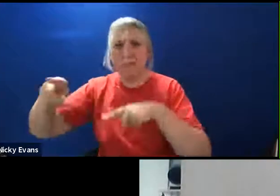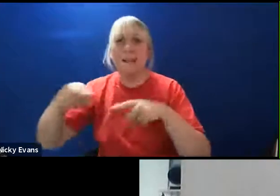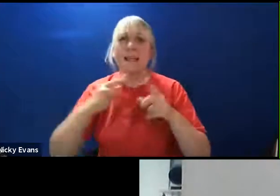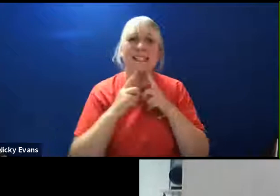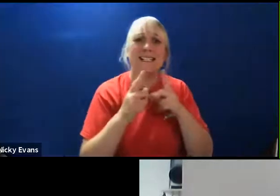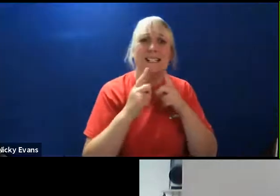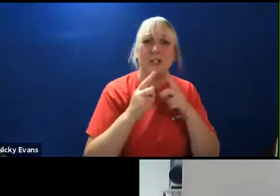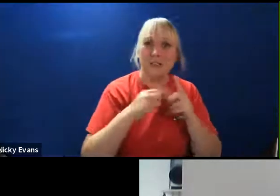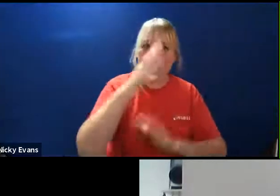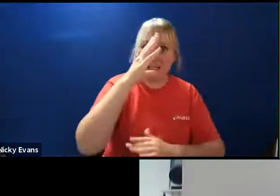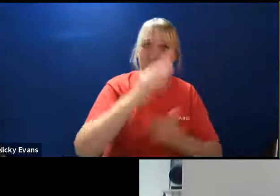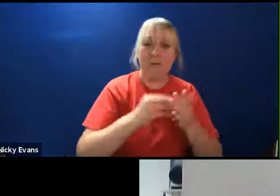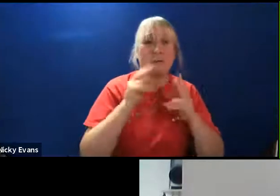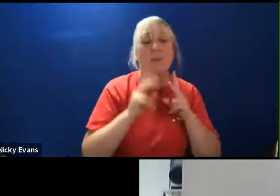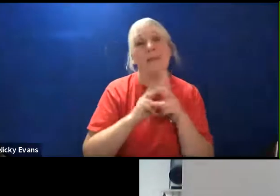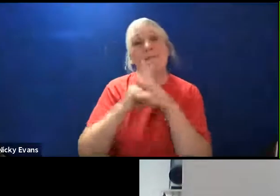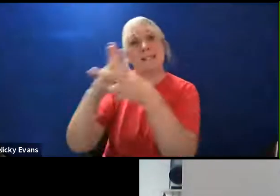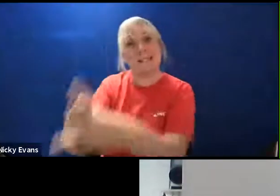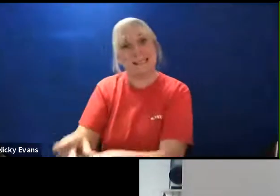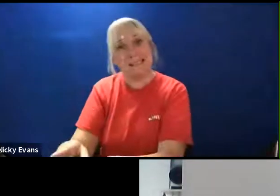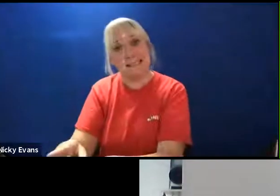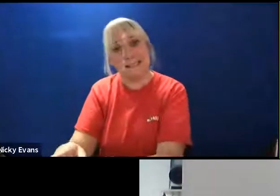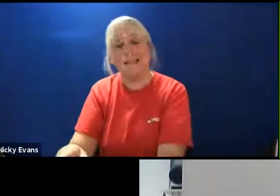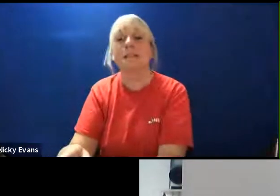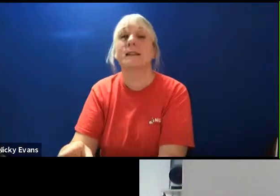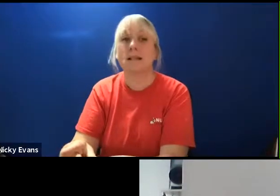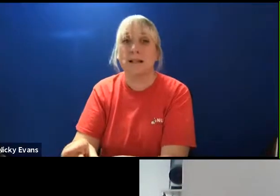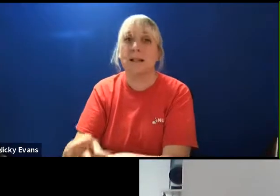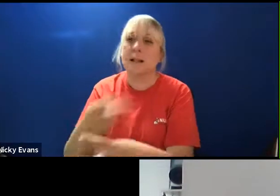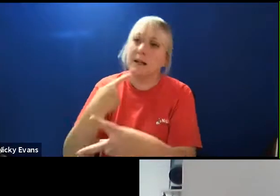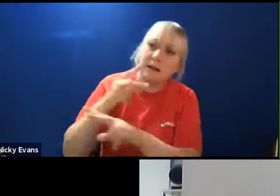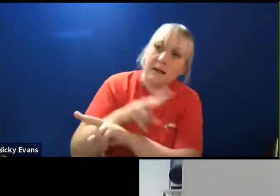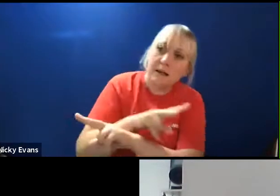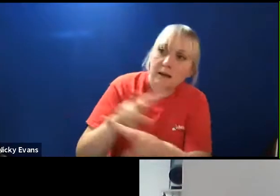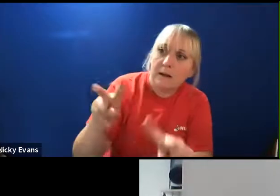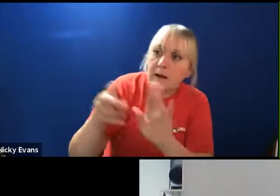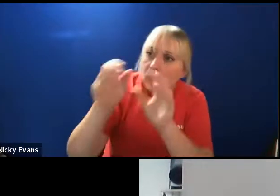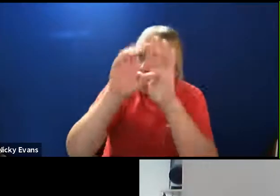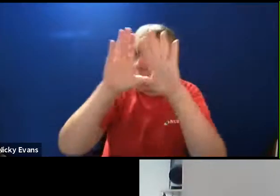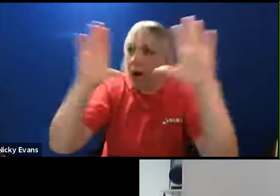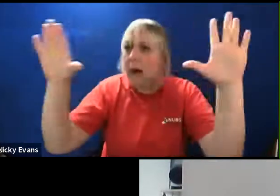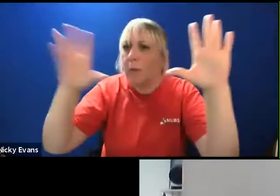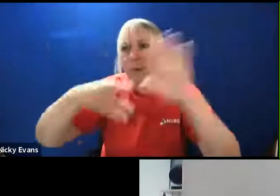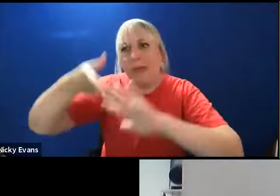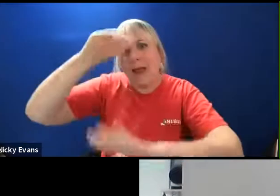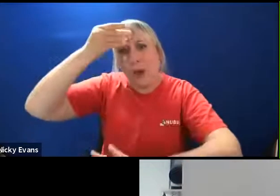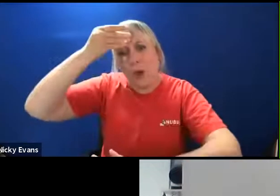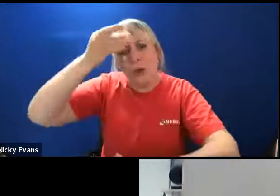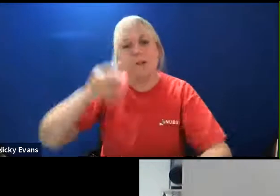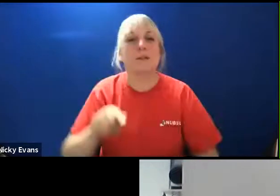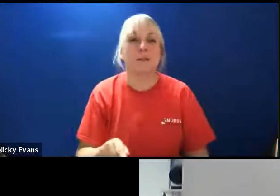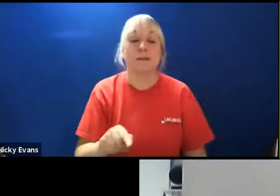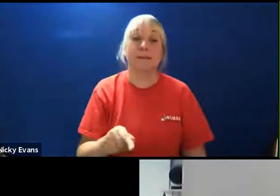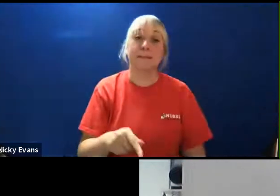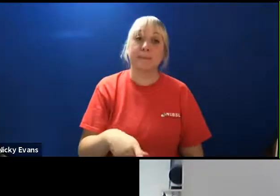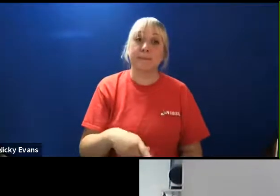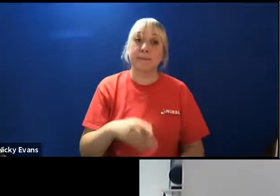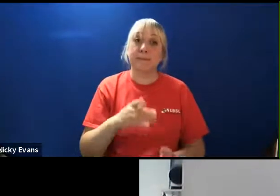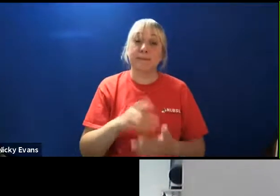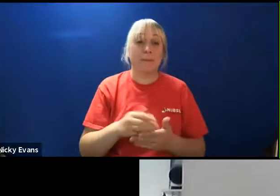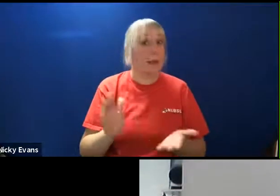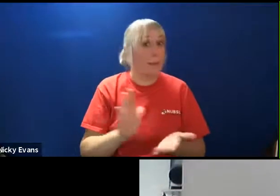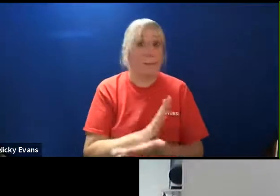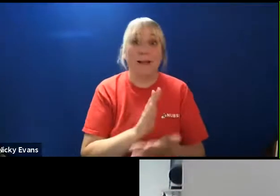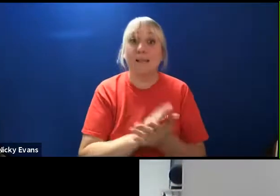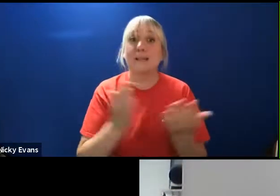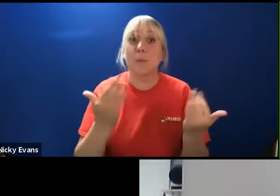have had out there and what they came to understand about the Cuban education system. So I'm really, really pleased to welcome as